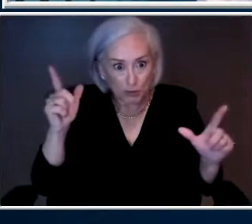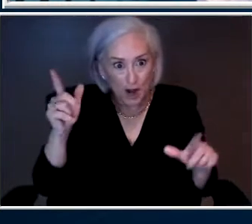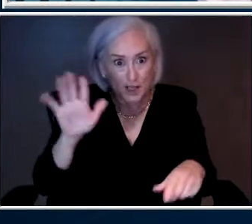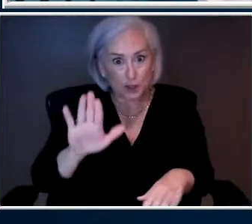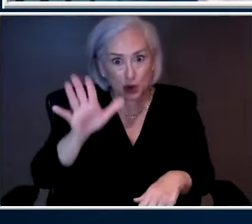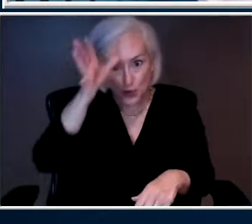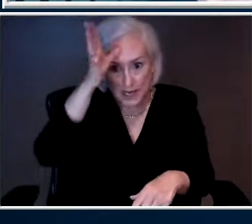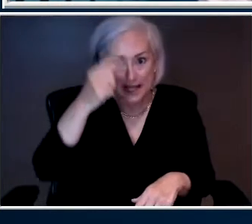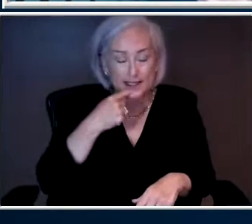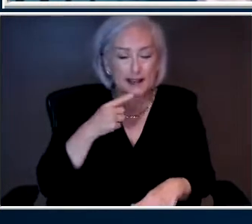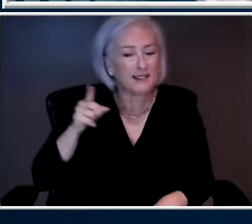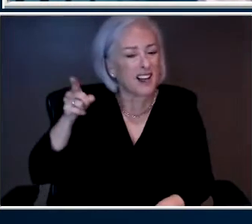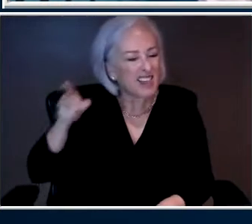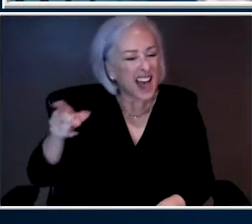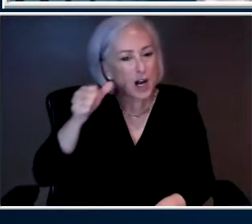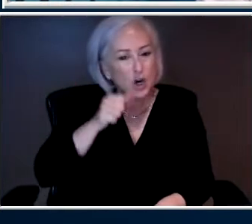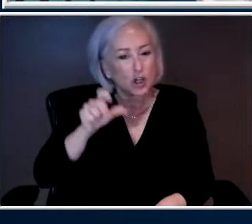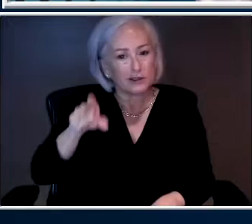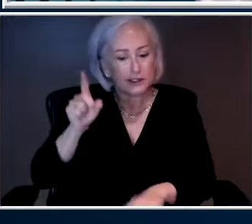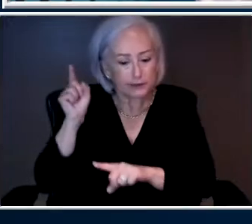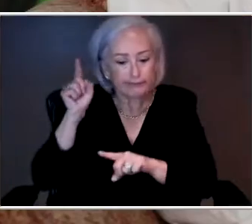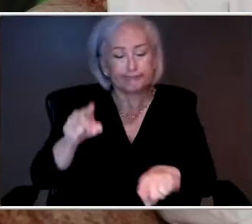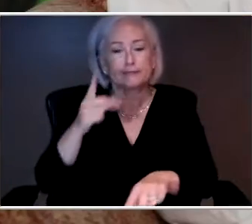kid's going to Taylor Swift?